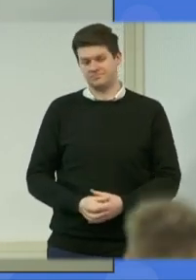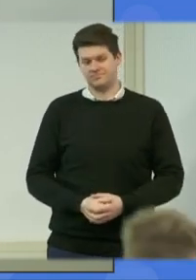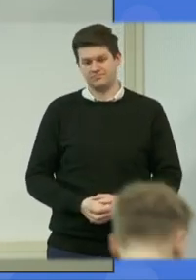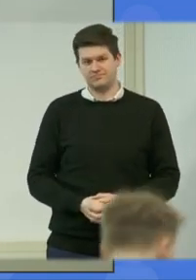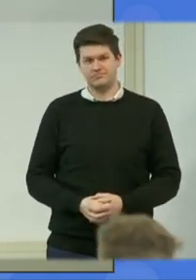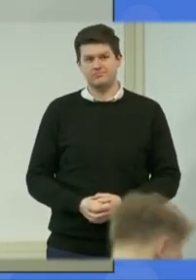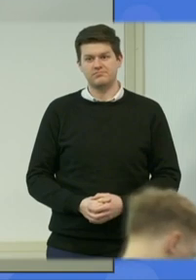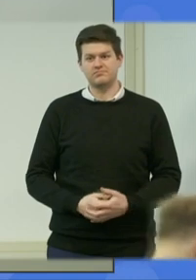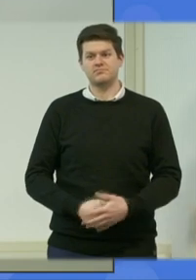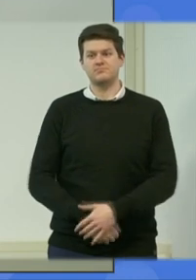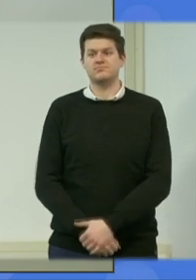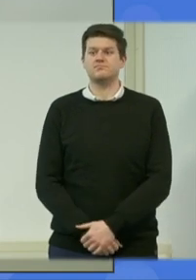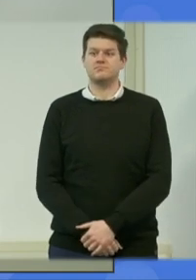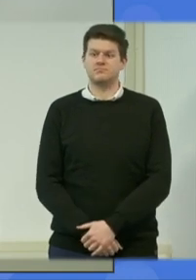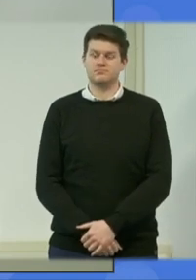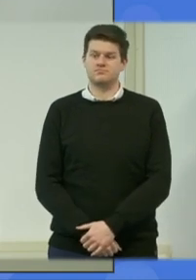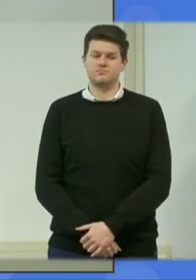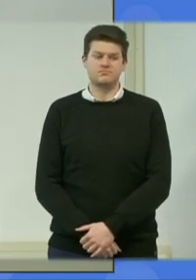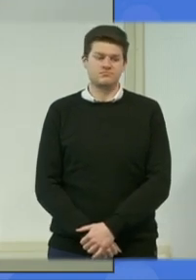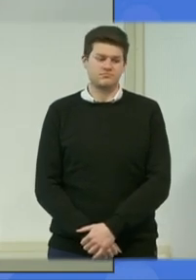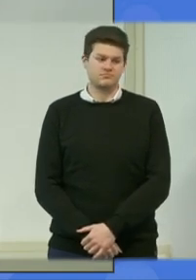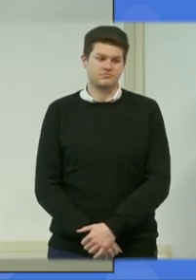and raise a hand if you need any help with them.